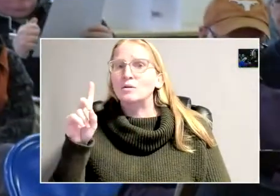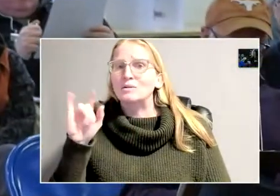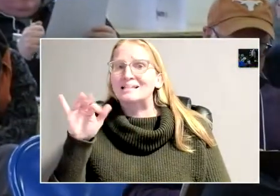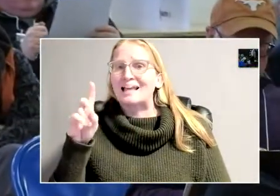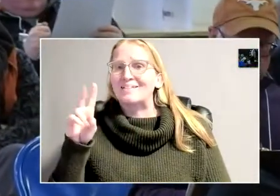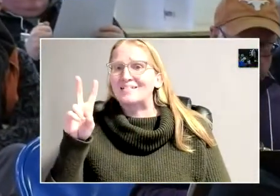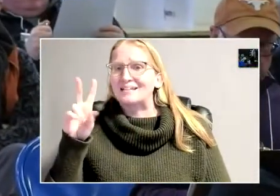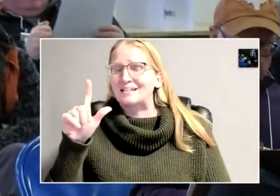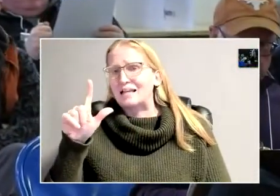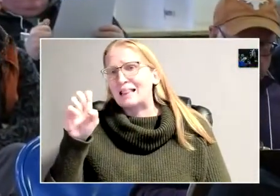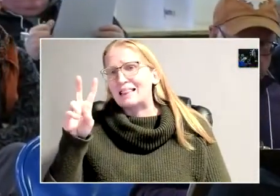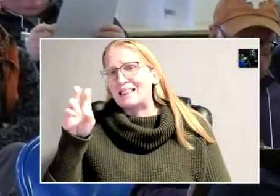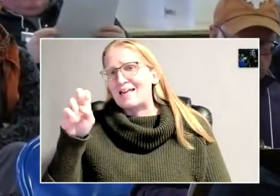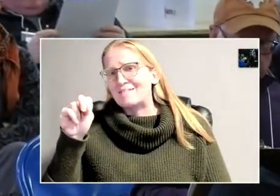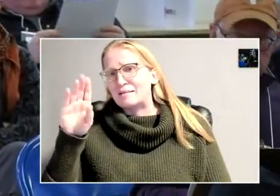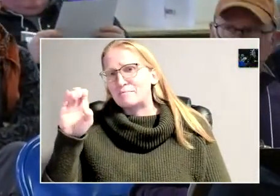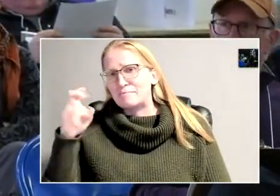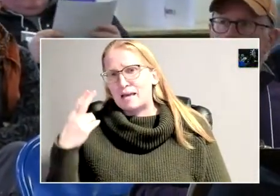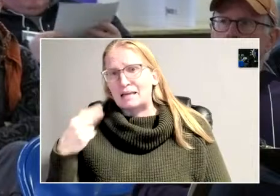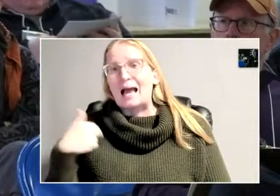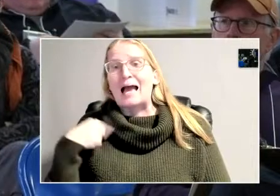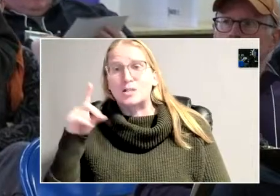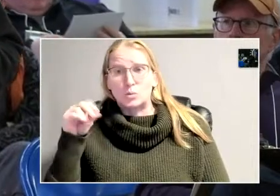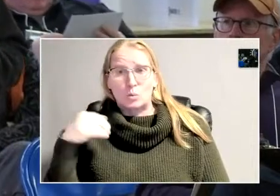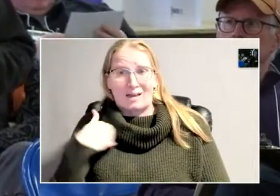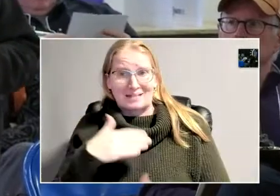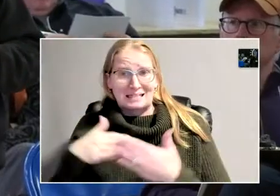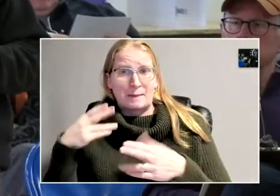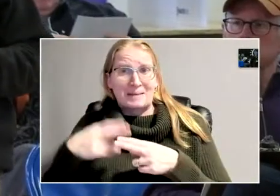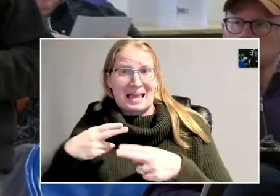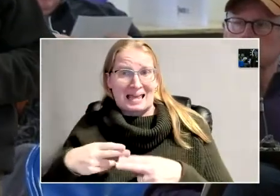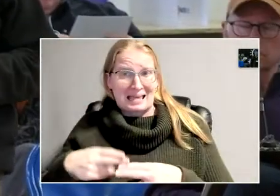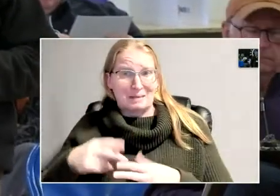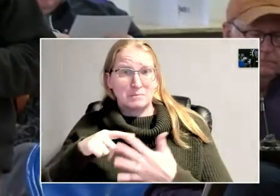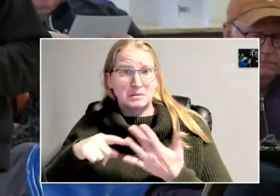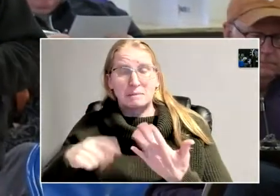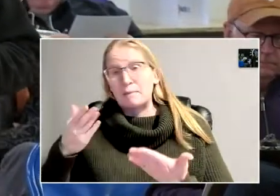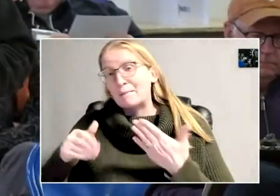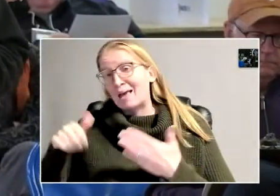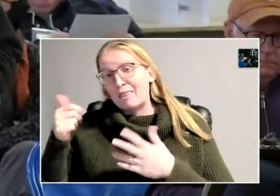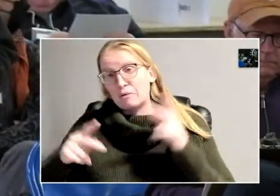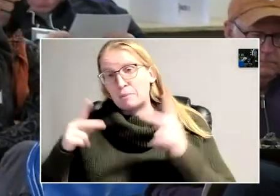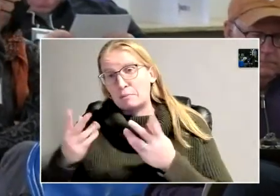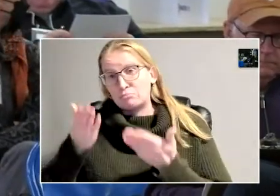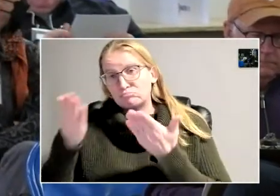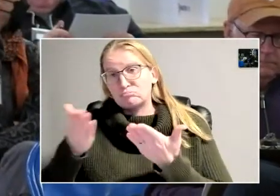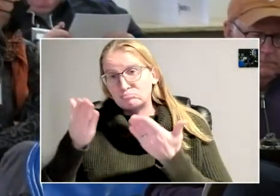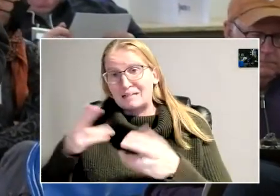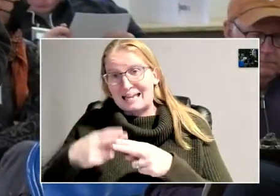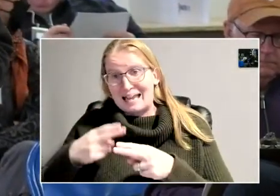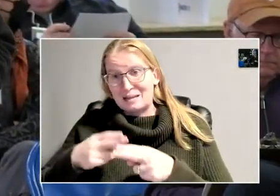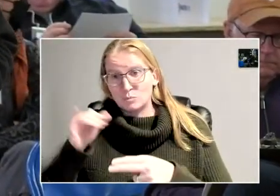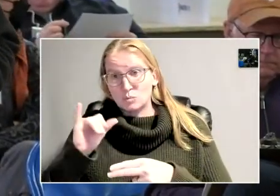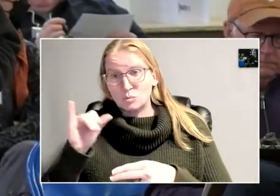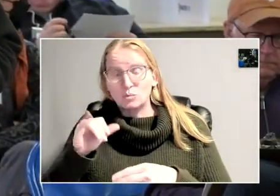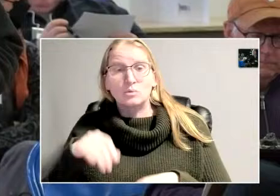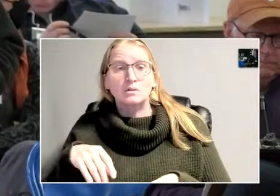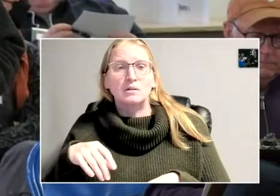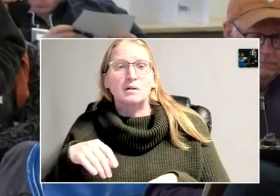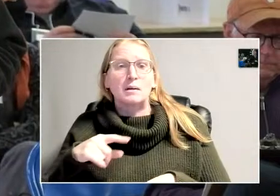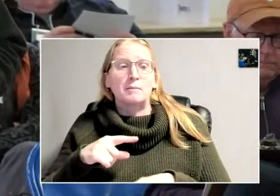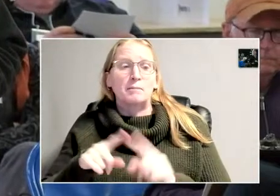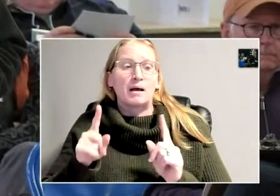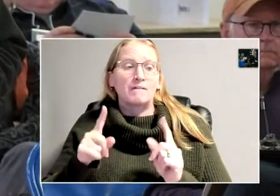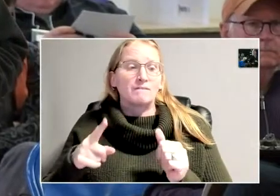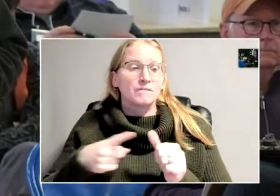9 uh I do have some names for you and there may be others as well uh but first I want to uh note that Paula